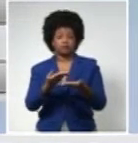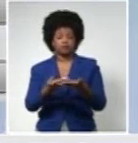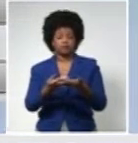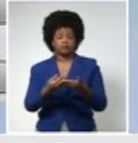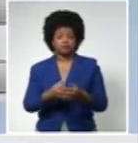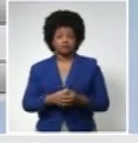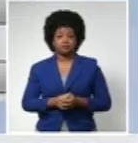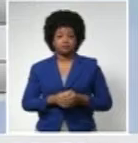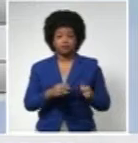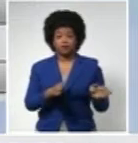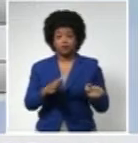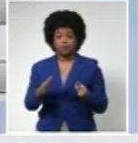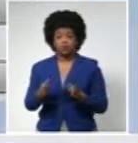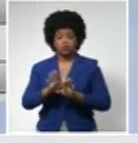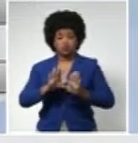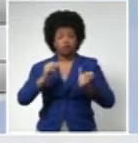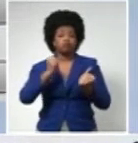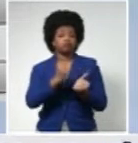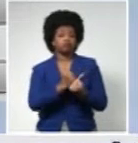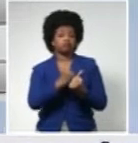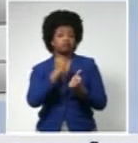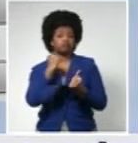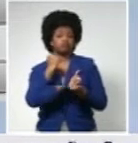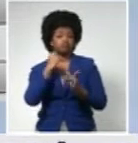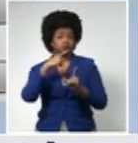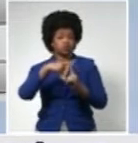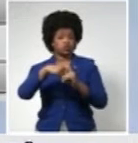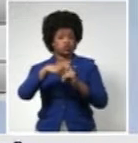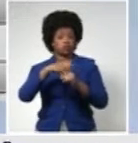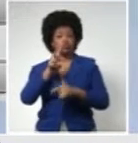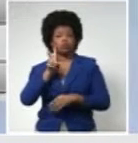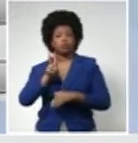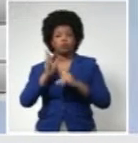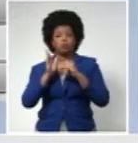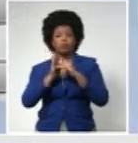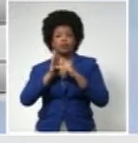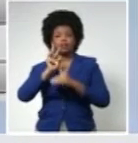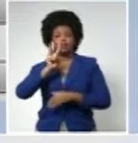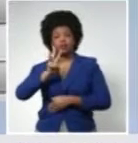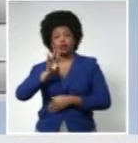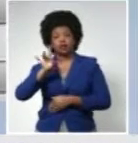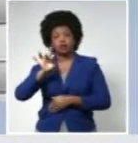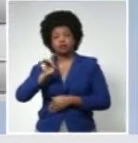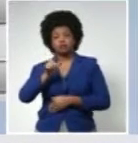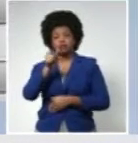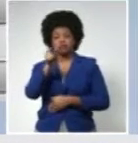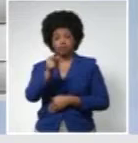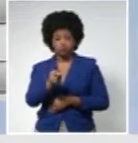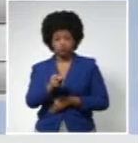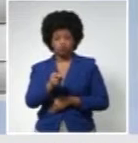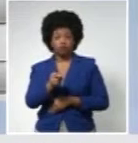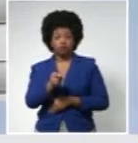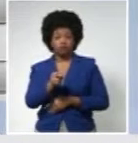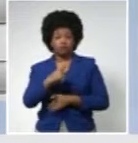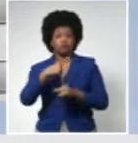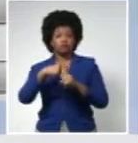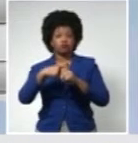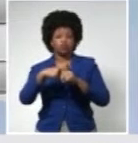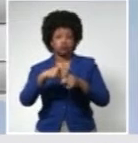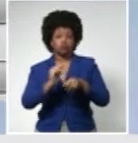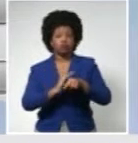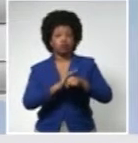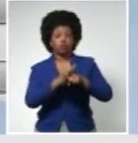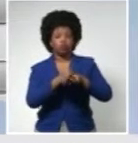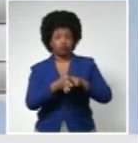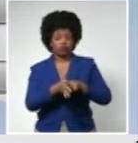This represents 1.5% of all processed samples. Of the three cases confirmed